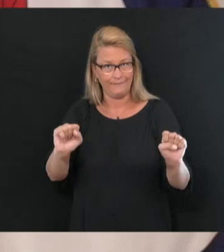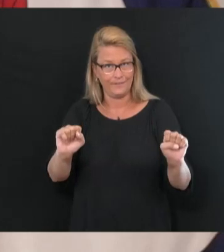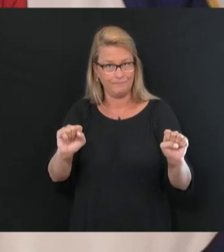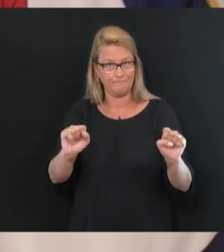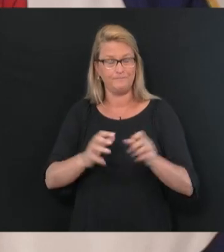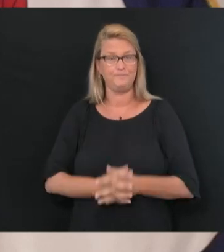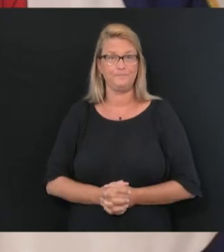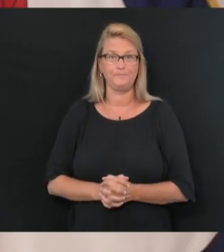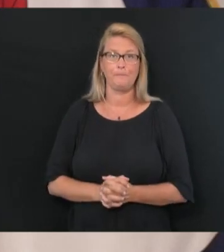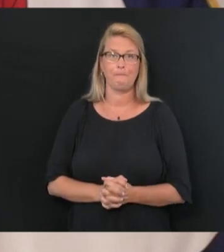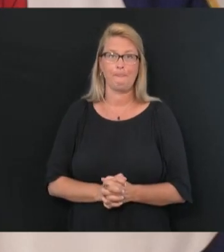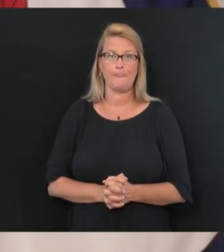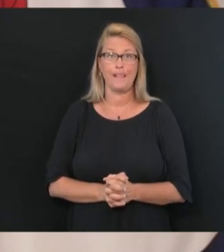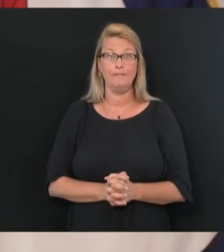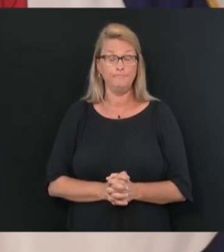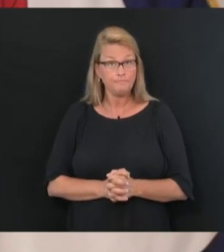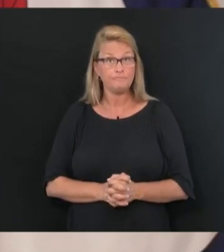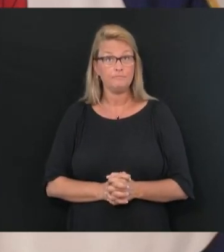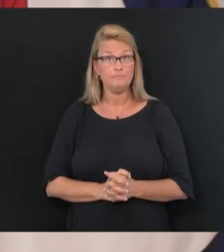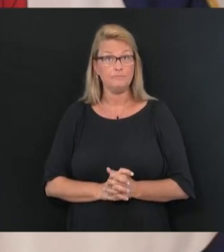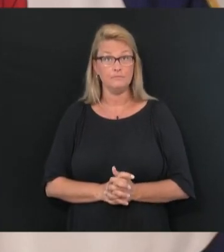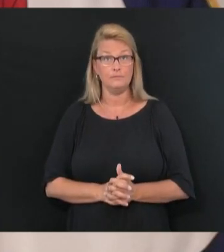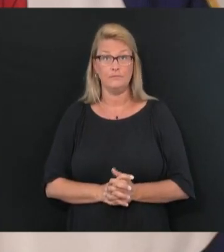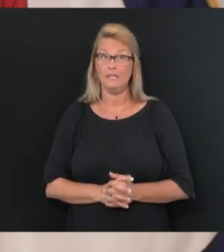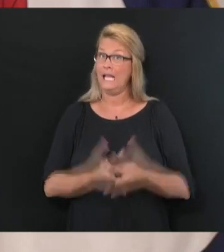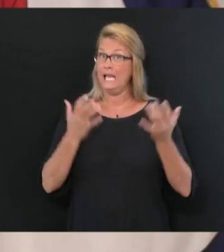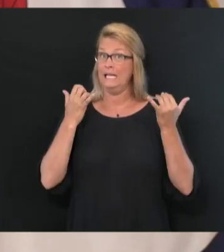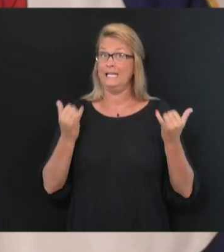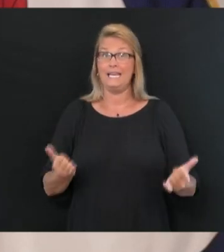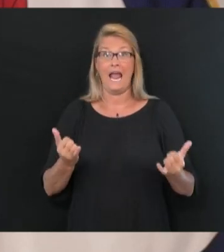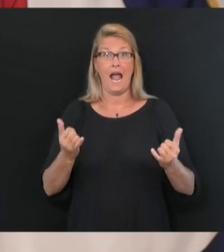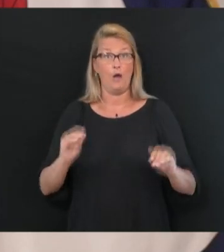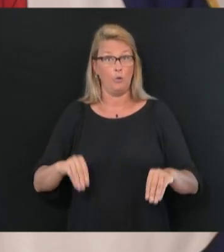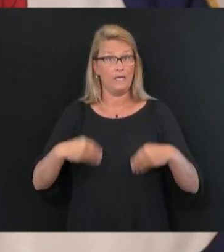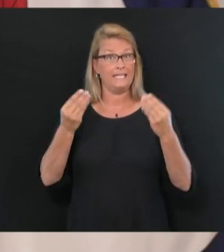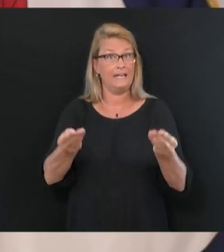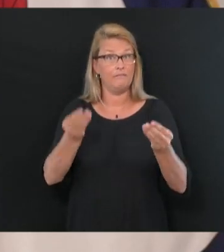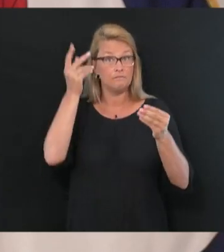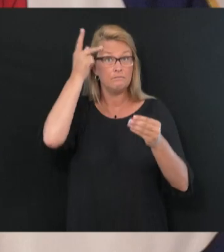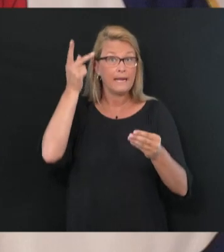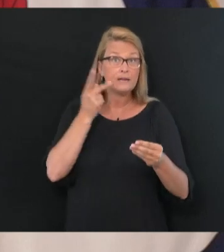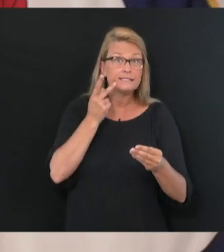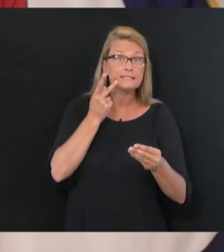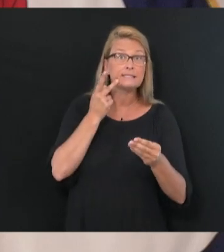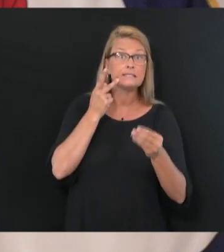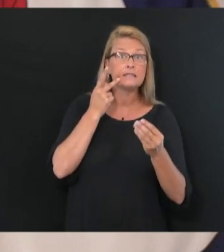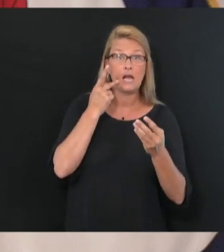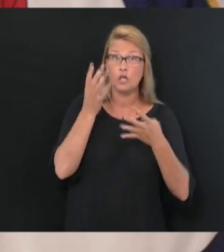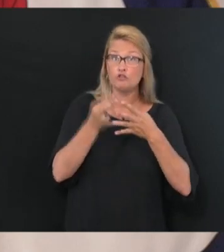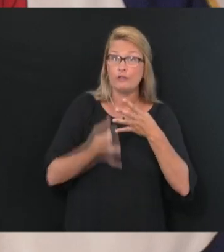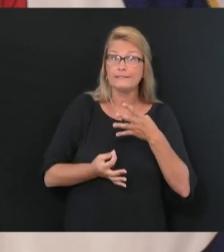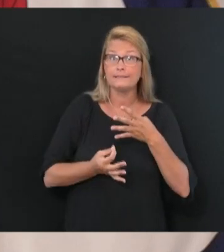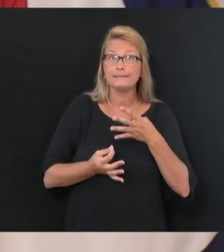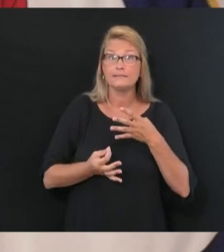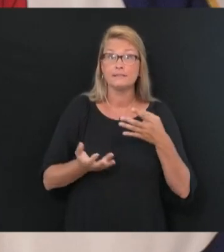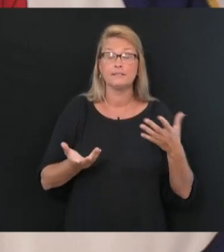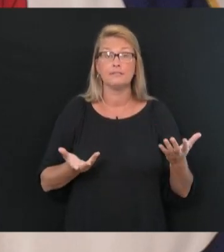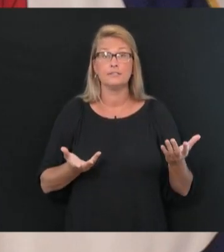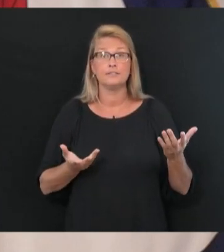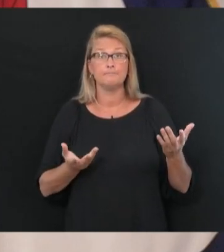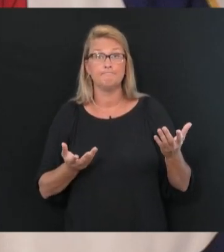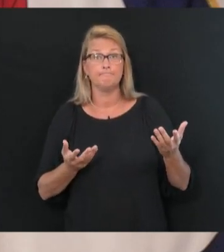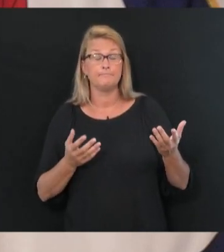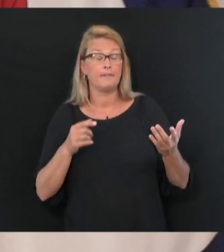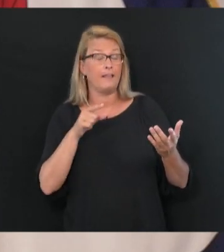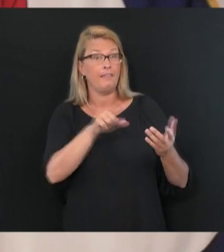that, we came up with a way to say, we're going to give our parents a choice. We're going to give our from